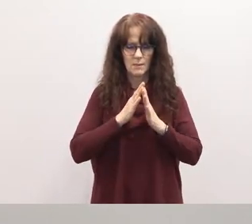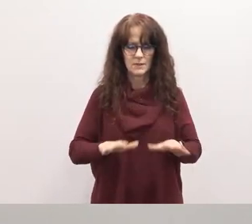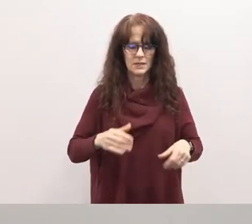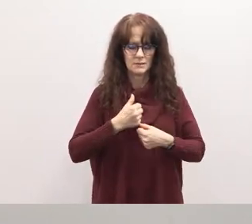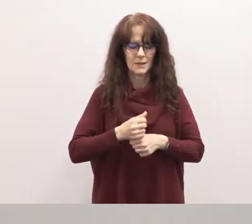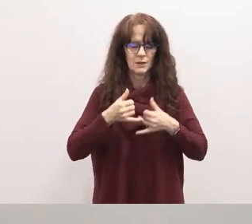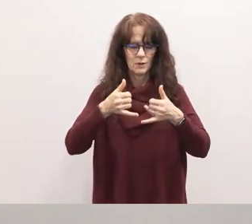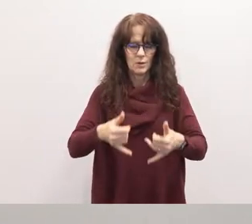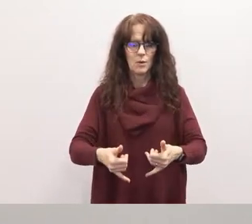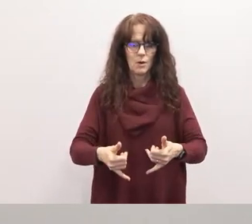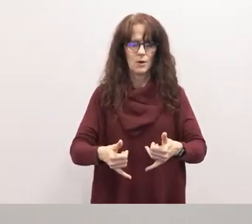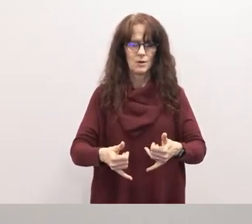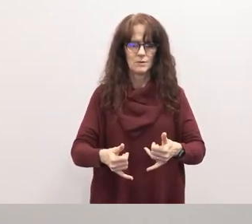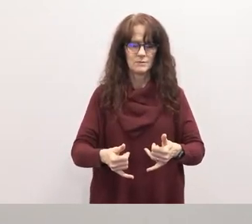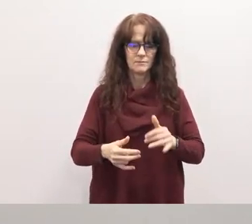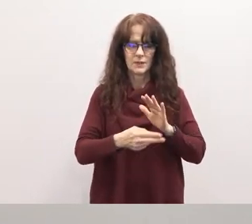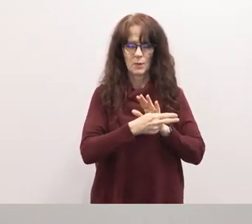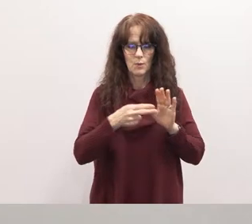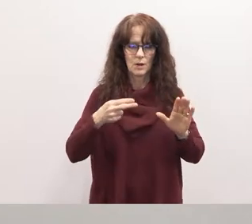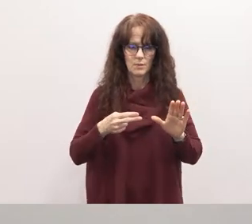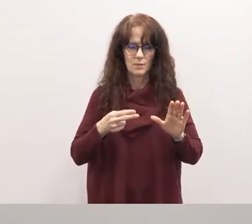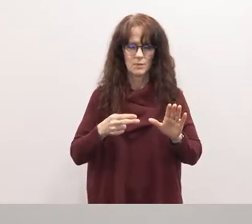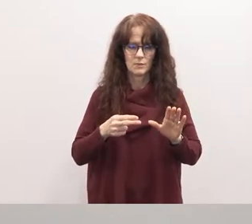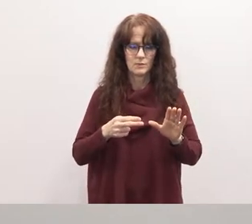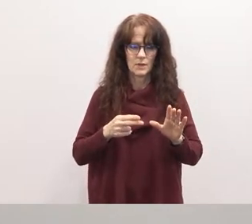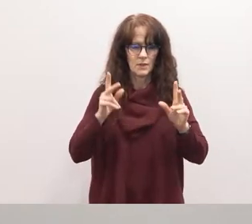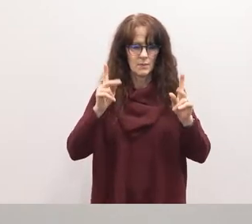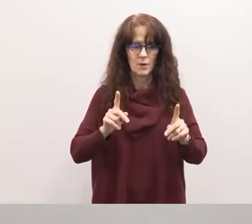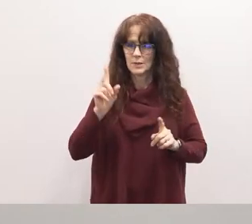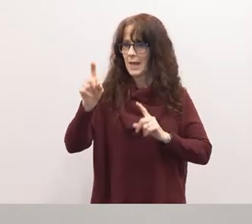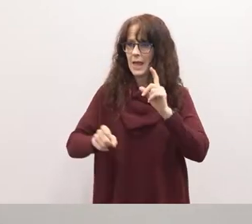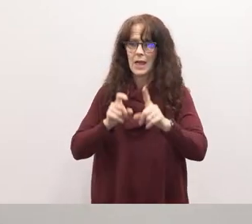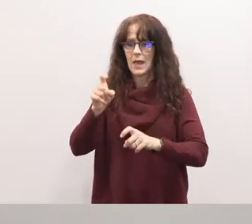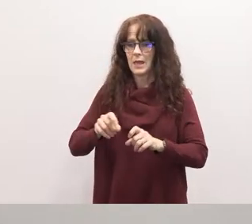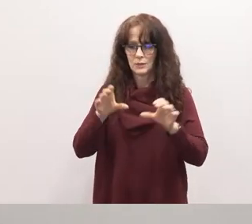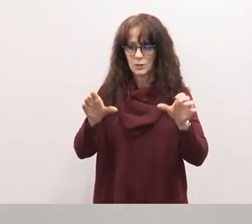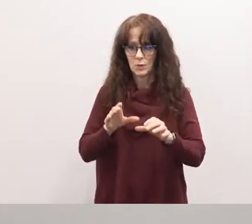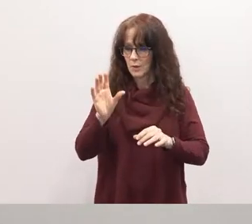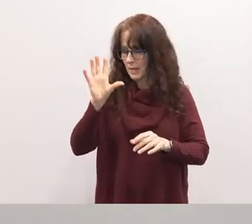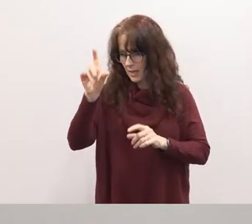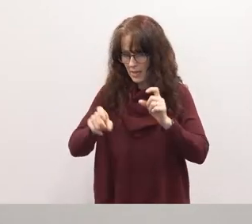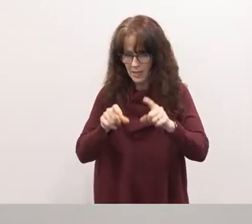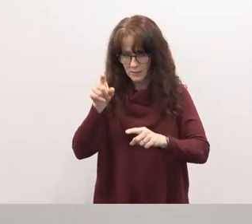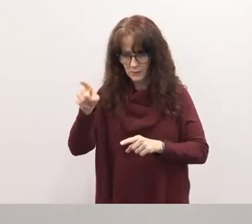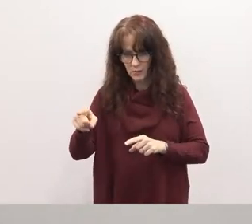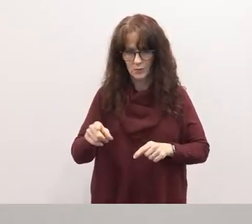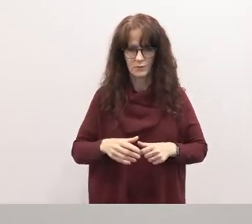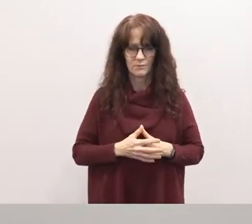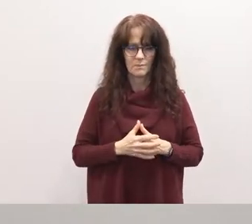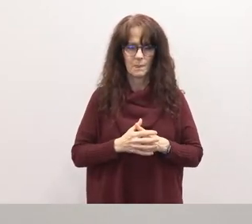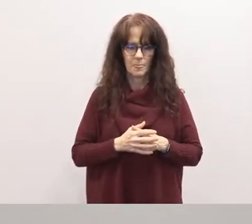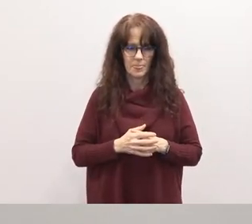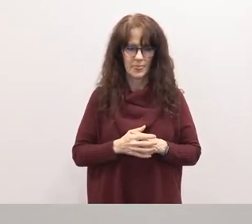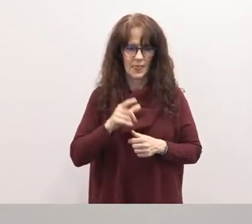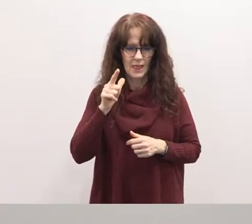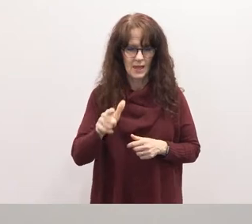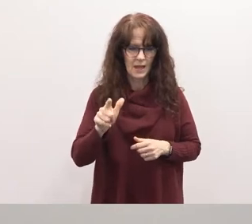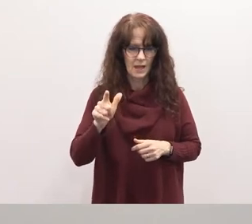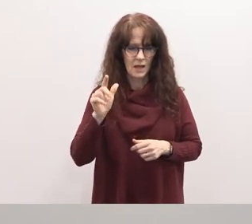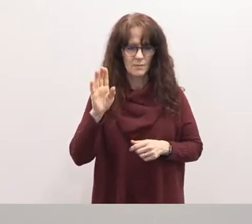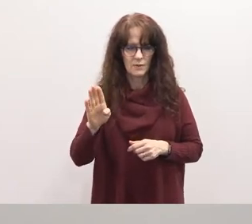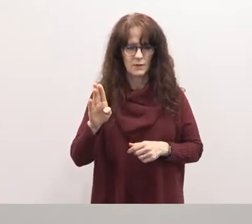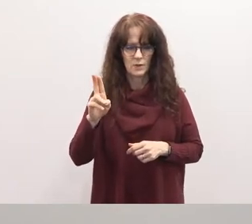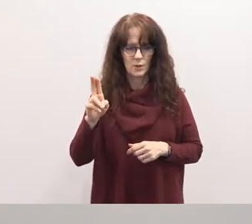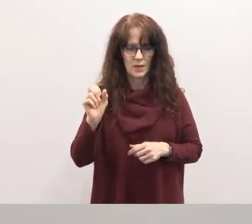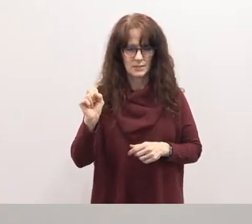Award. She has a reputation as the go-to person if you need to get something done in the city of Long Beach, and the Long Beach